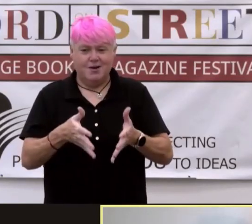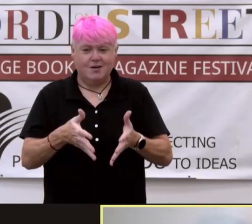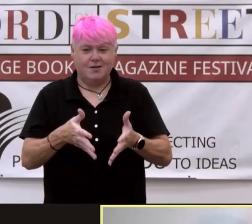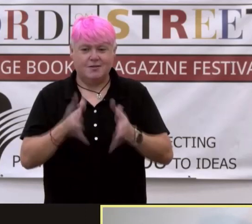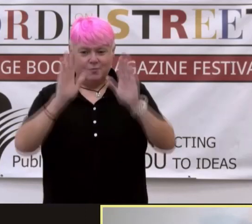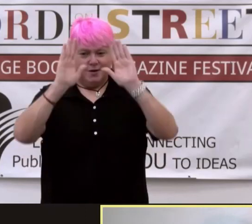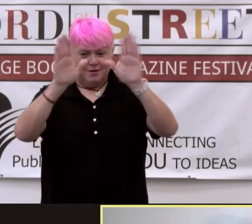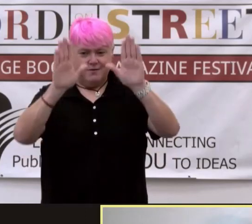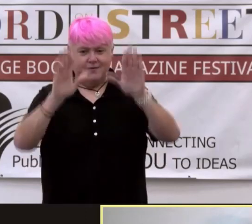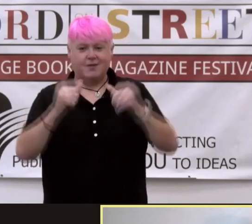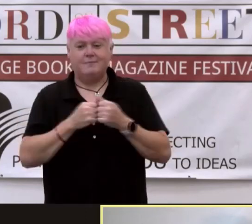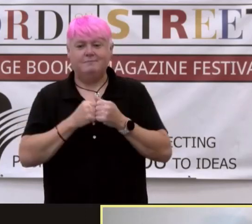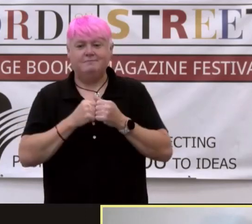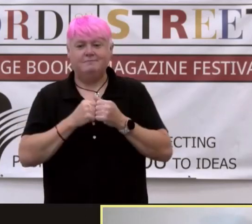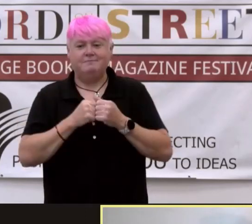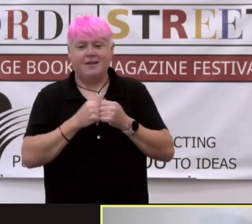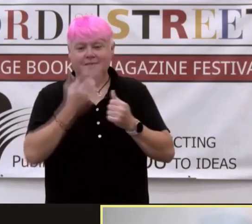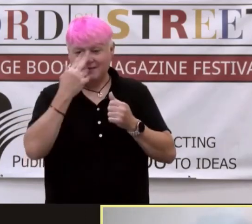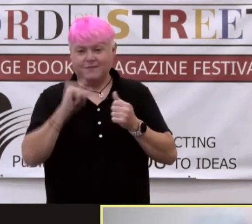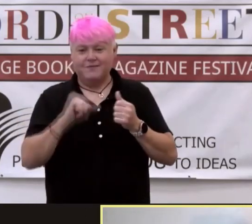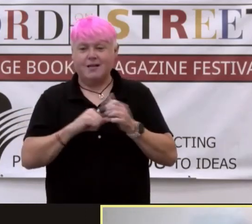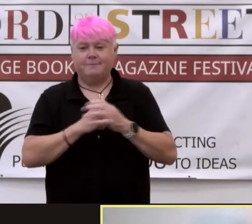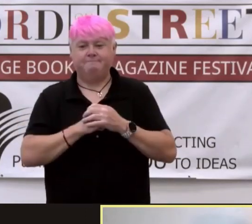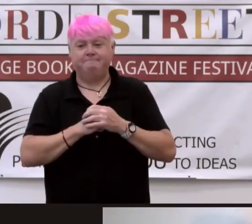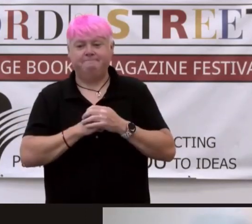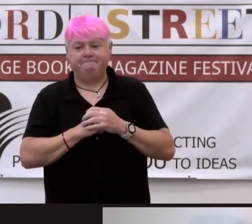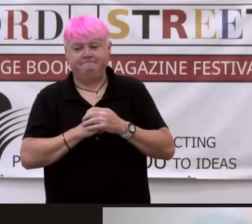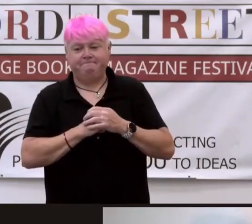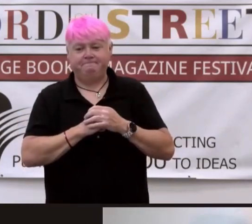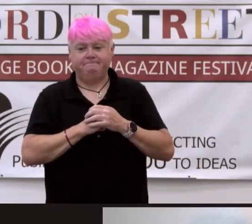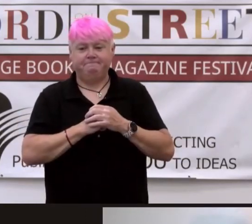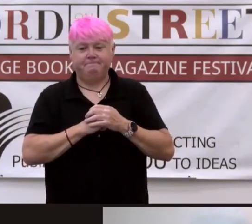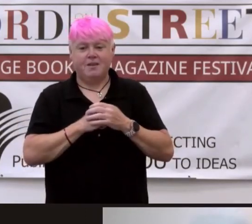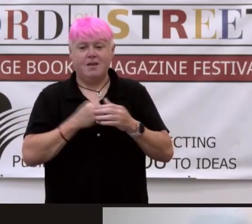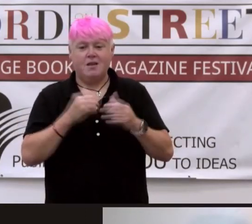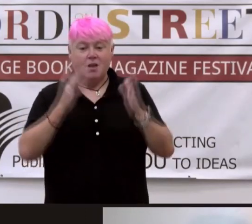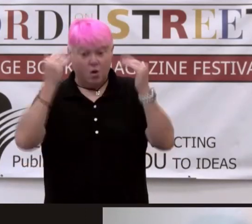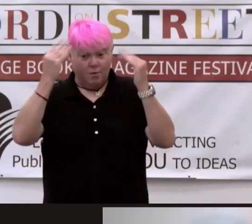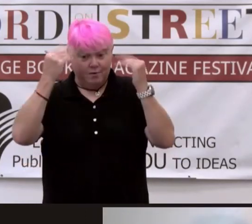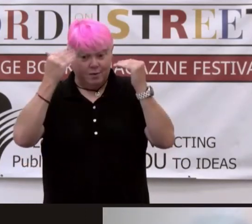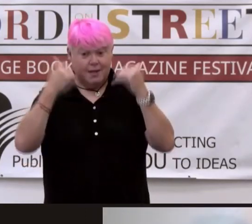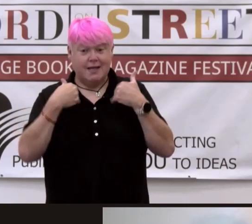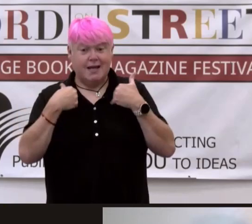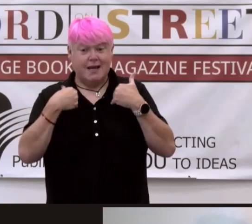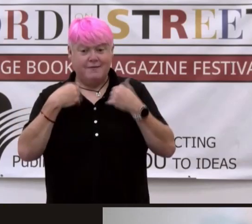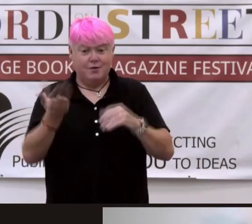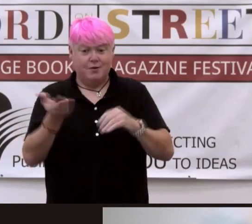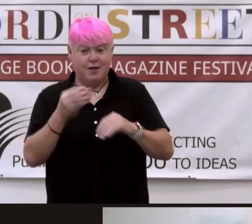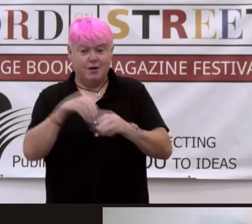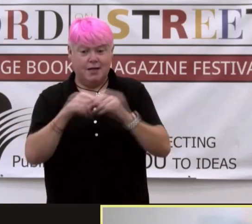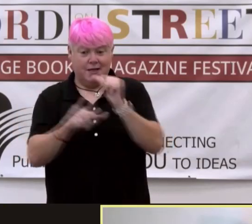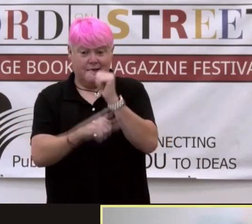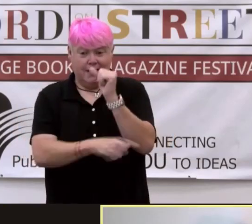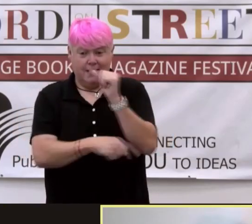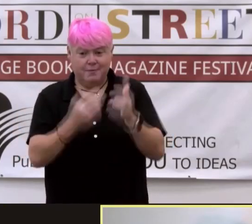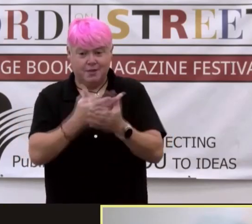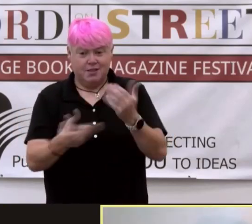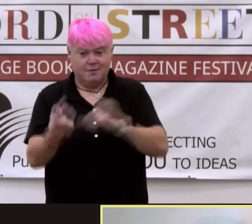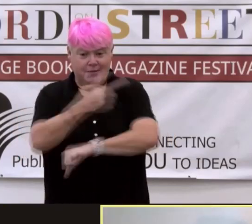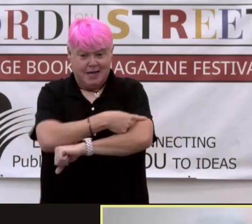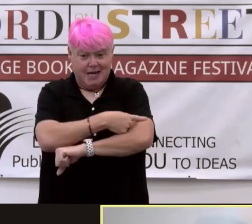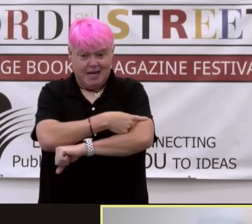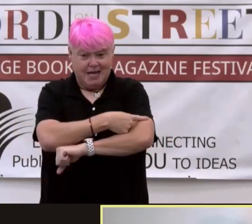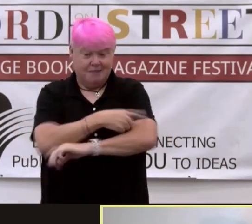great event. Lots of fun questions. Excellent. Well, hopefully we'll be able to have you here in Lethbridge for real someday. I hope so.